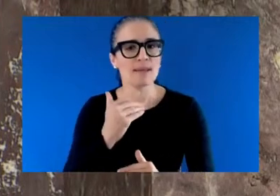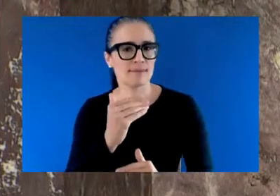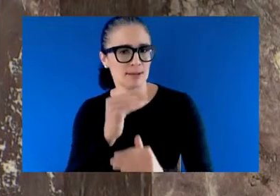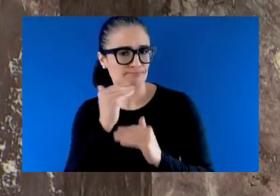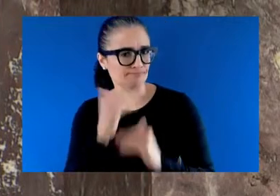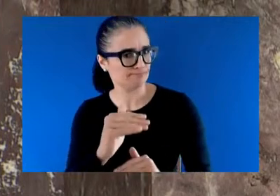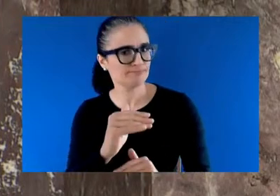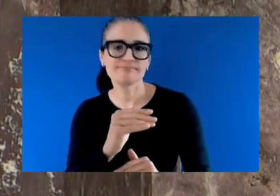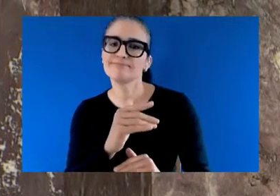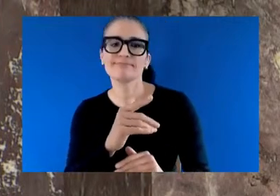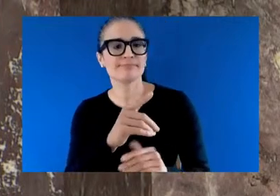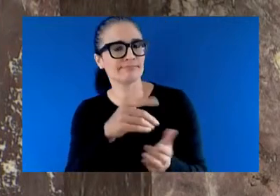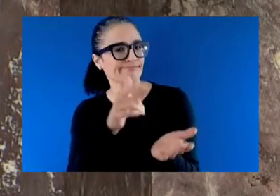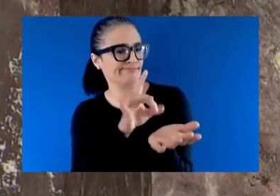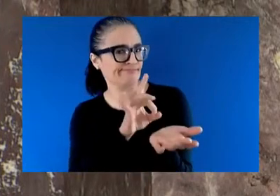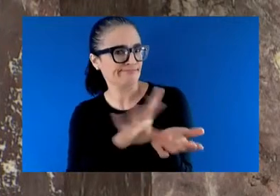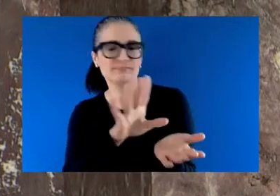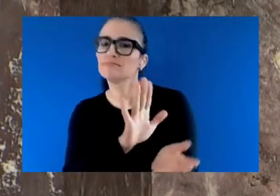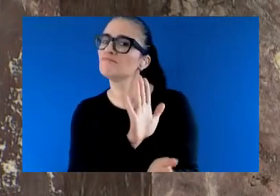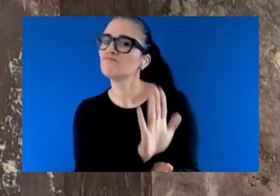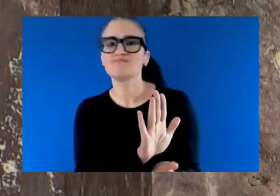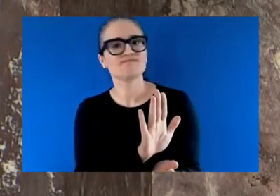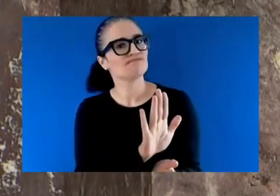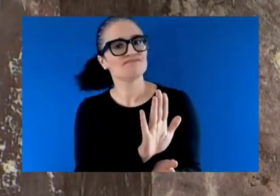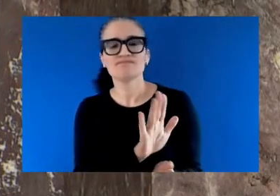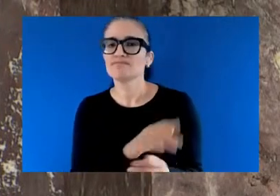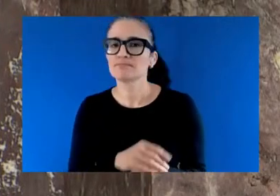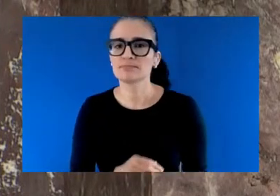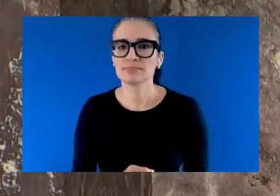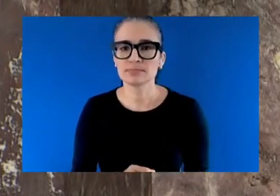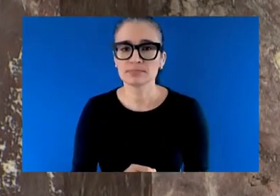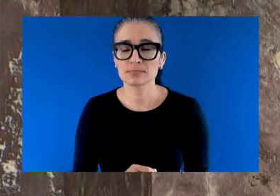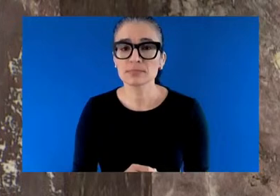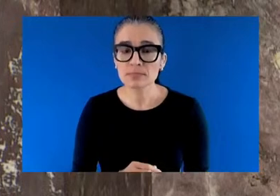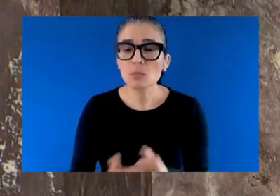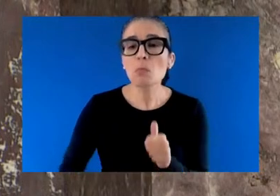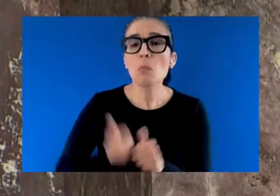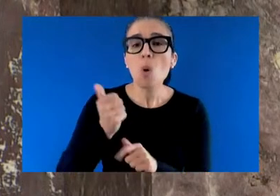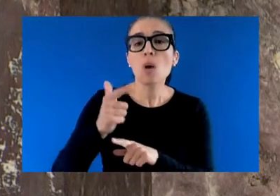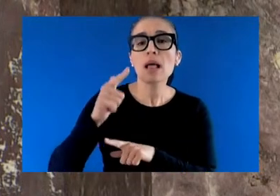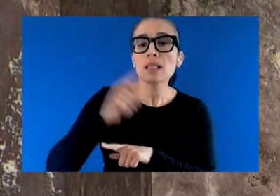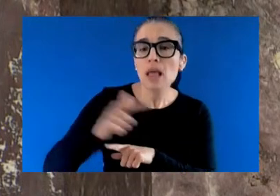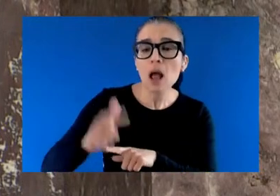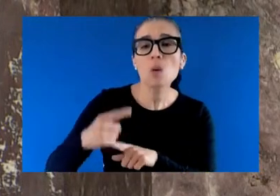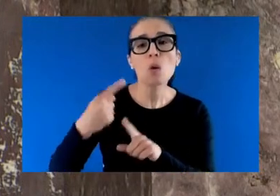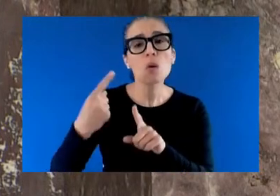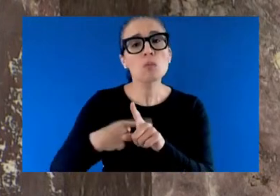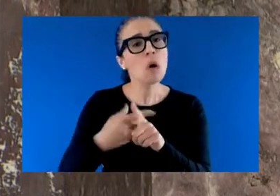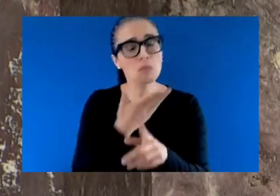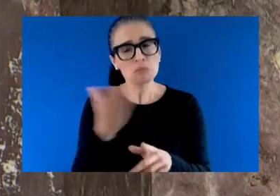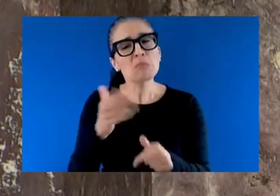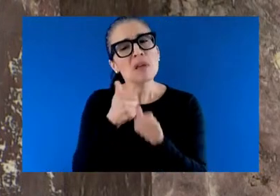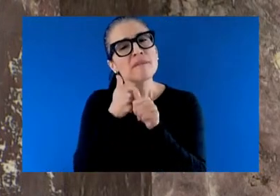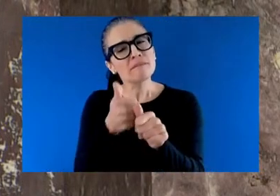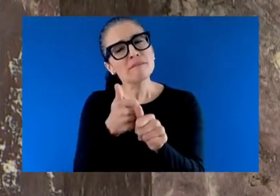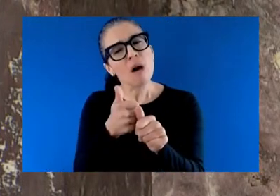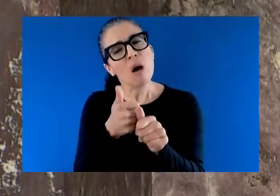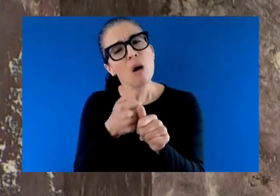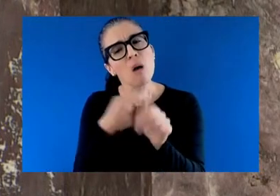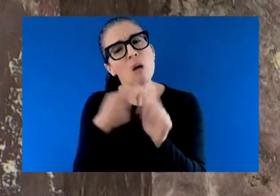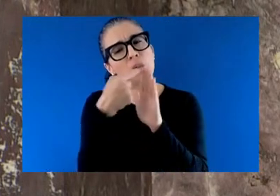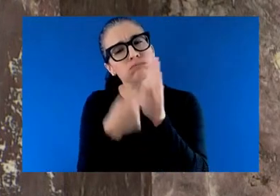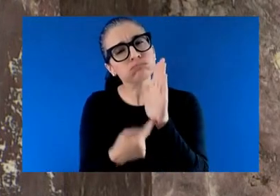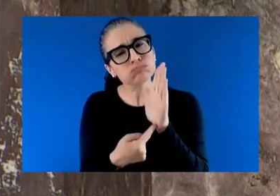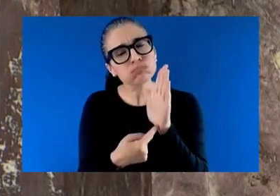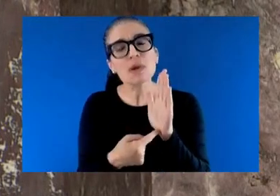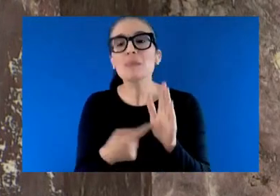While most landlords and tenants play by the rules, we know that too many people in BC are still facing unfair evictions under false